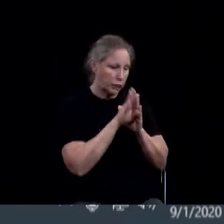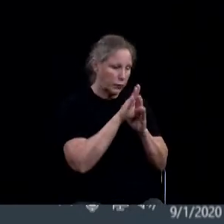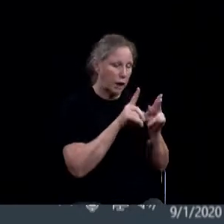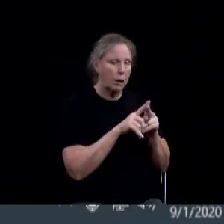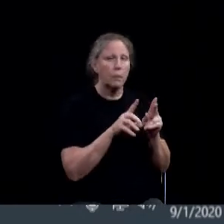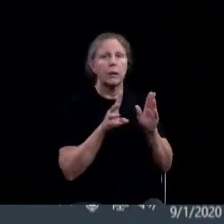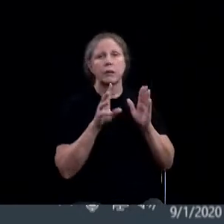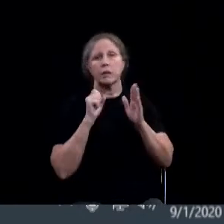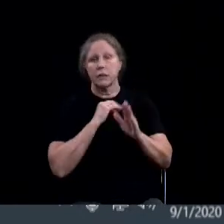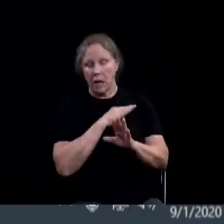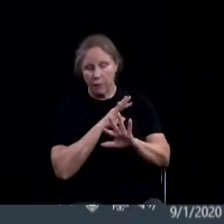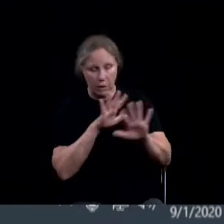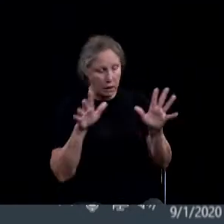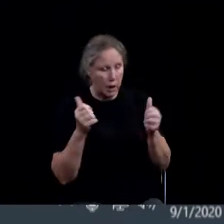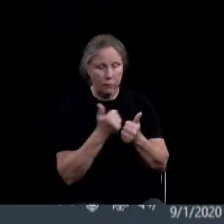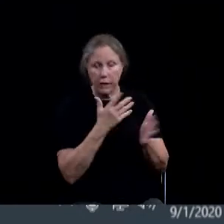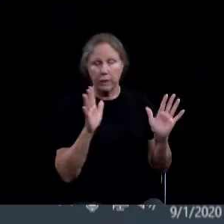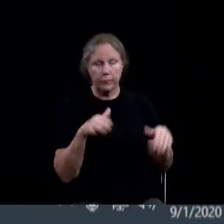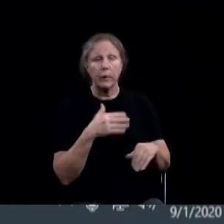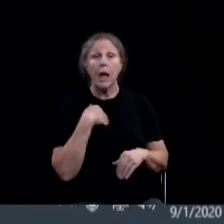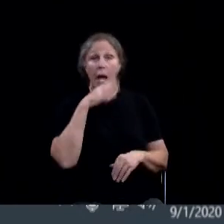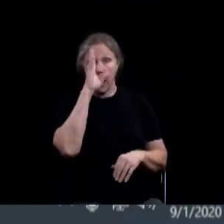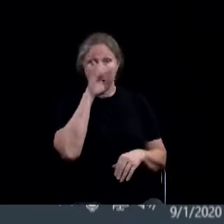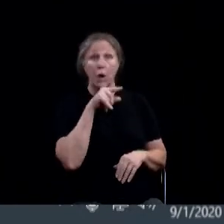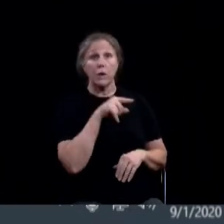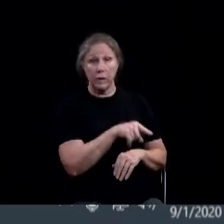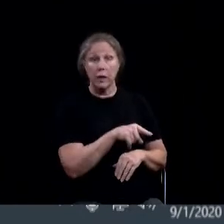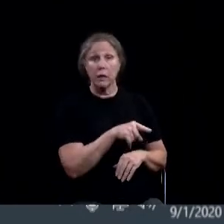is beneficial for us, so we can really